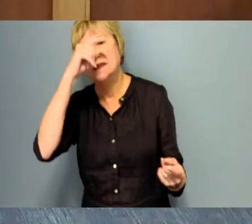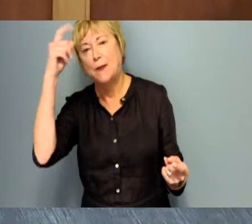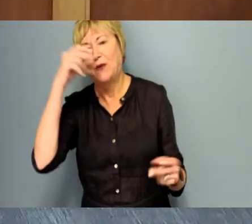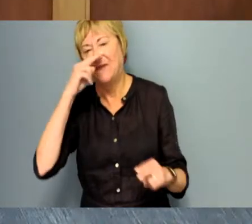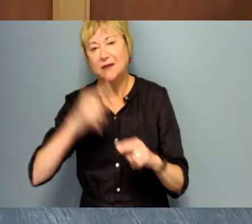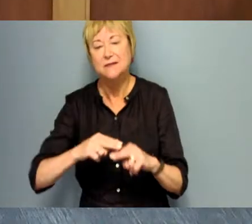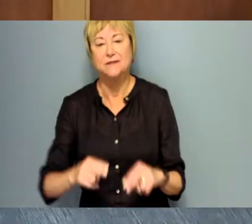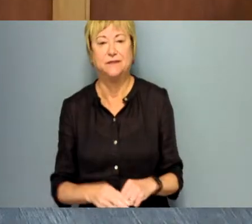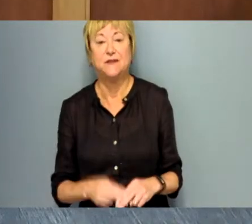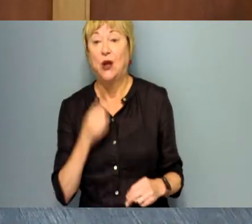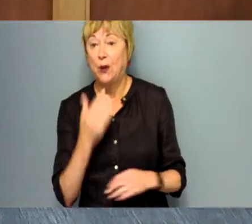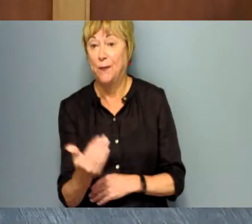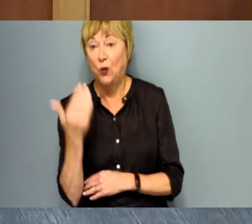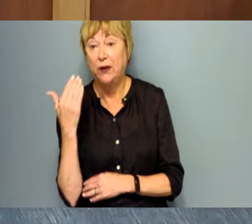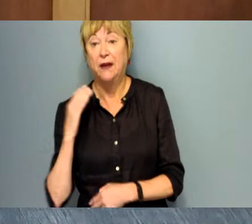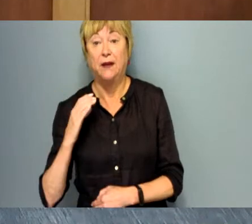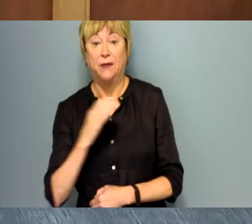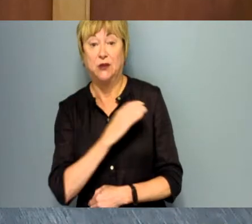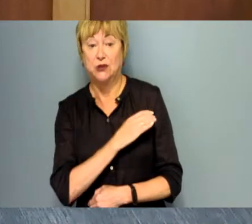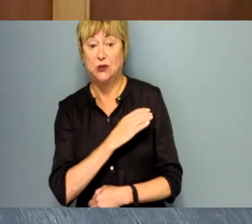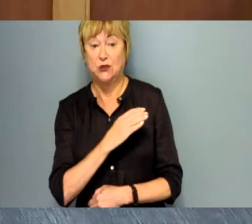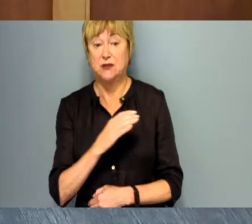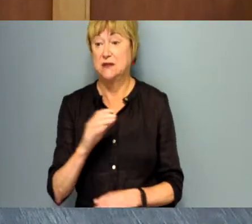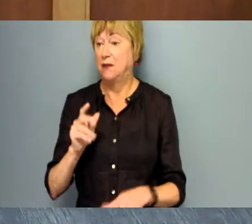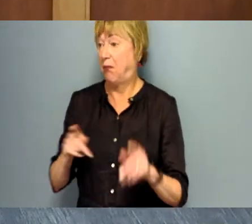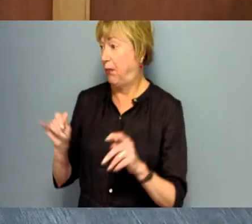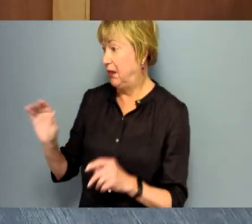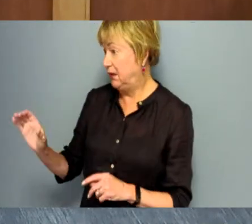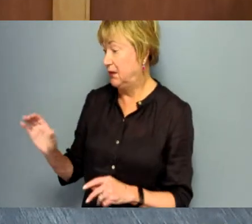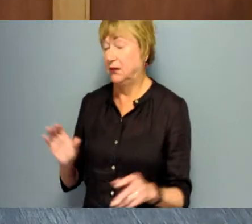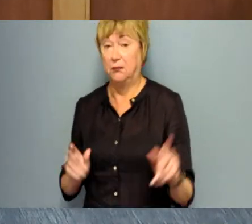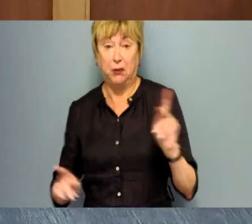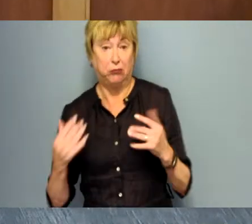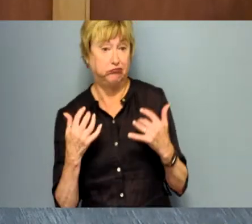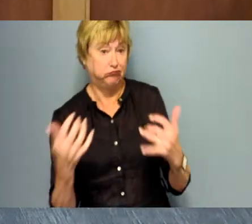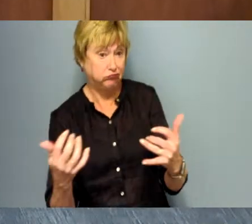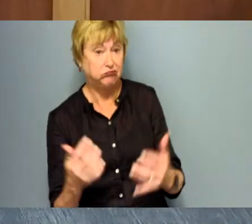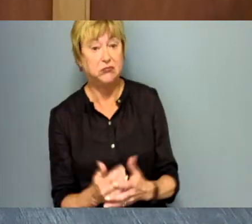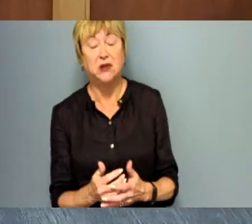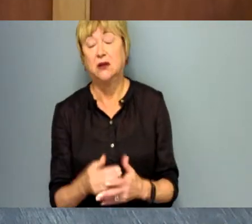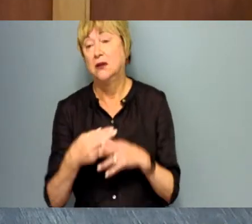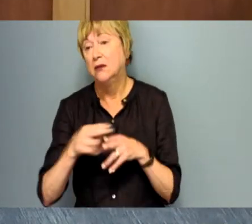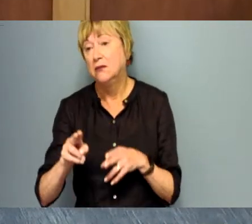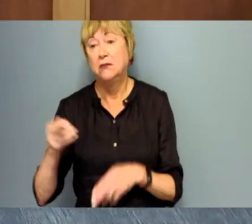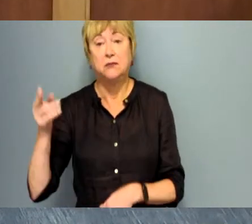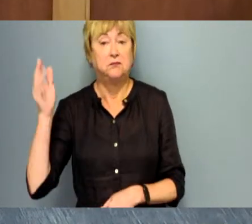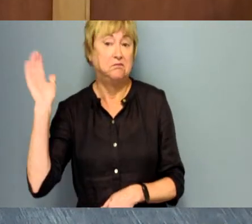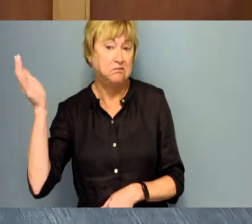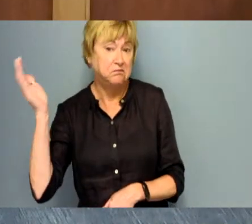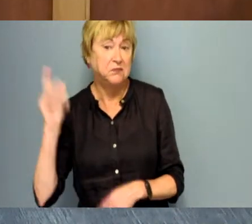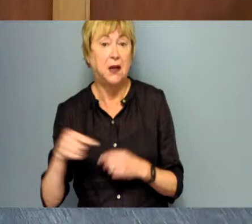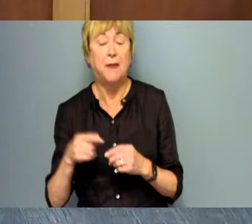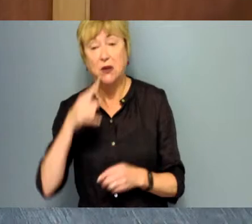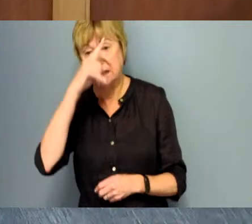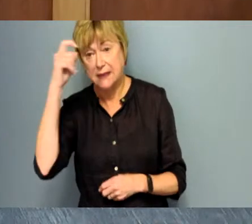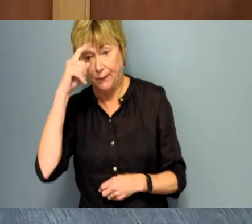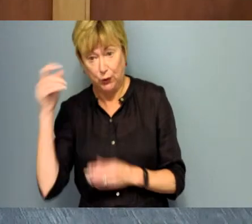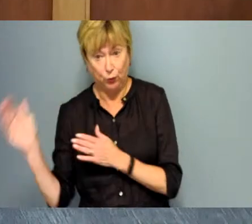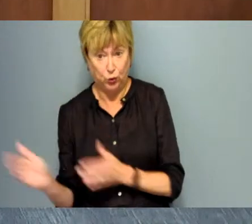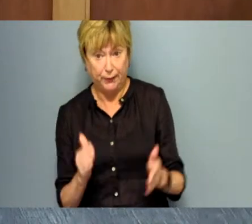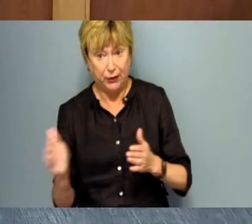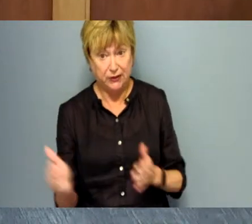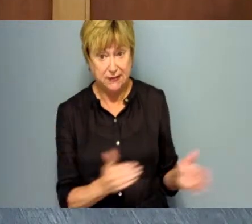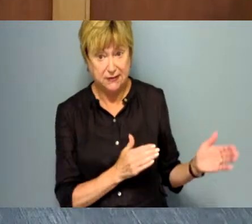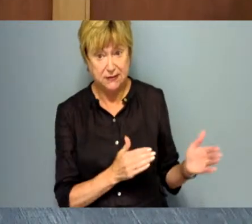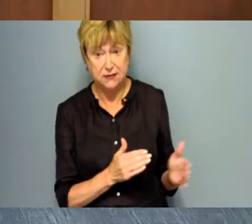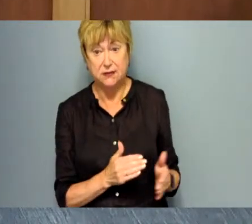everyone, commissioners, members of the public here and listening. So we have a brief presentation, like you said, on summer preparedness. Next